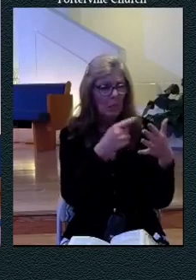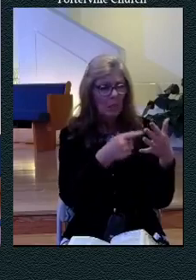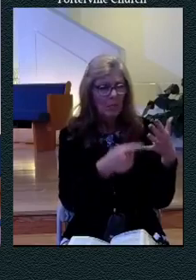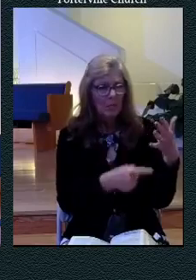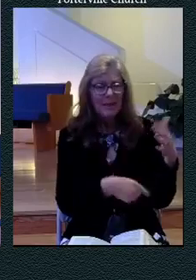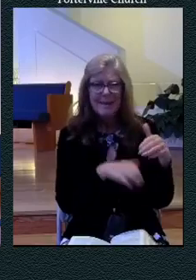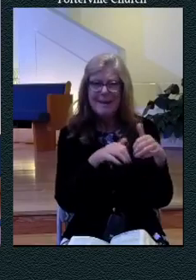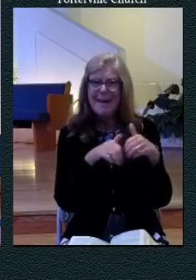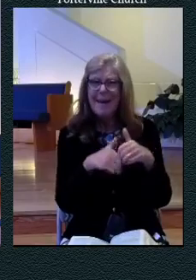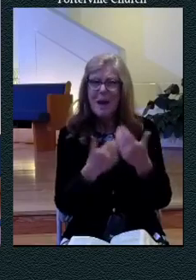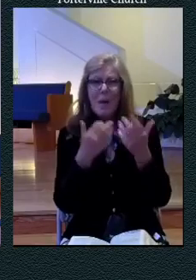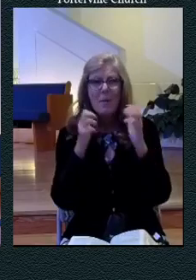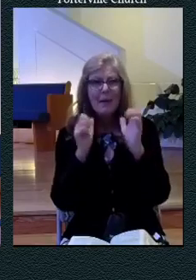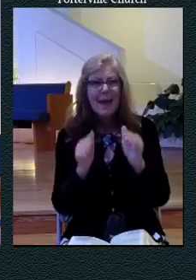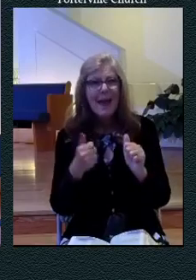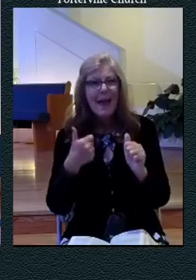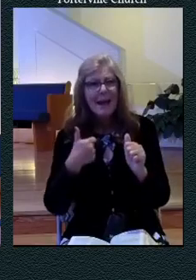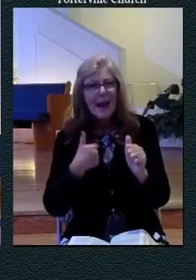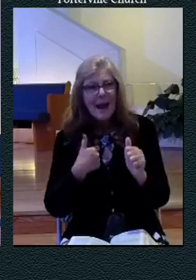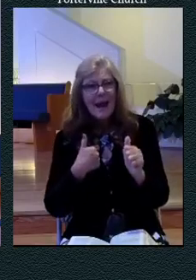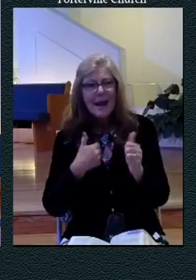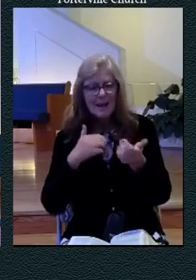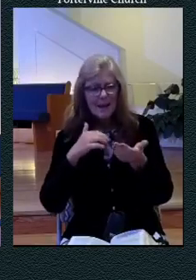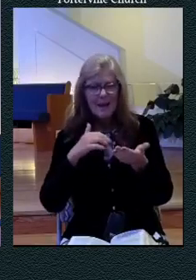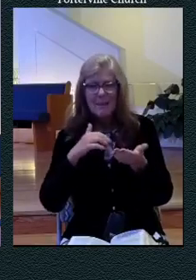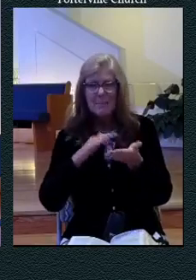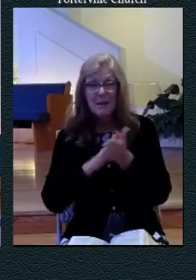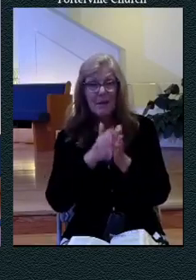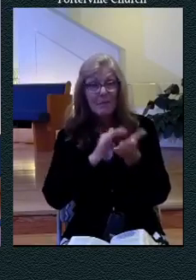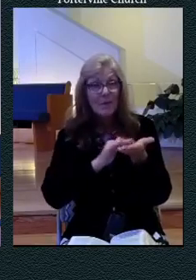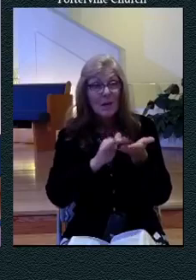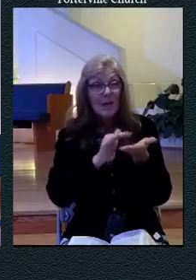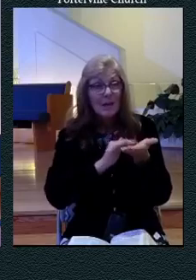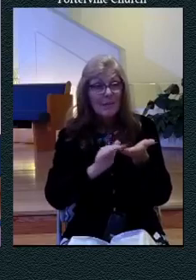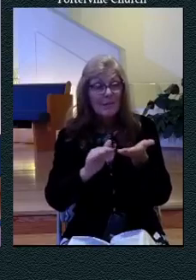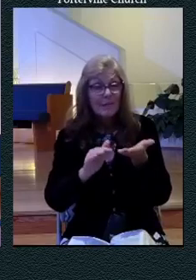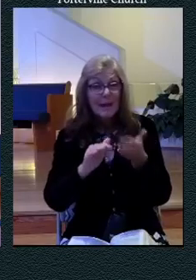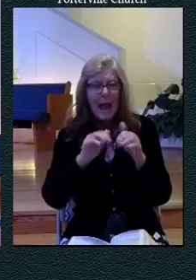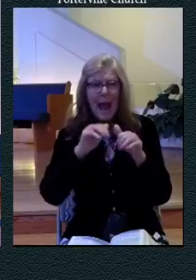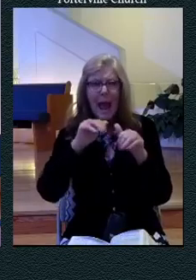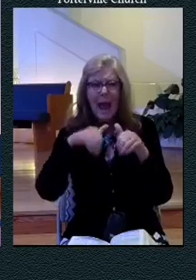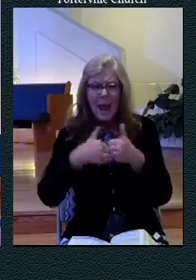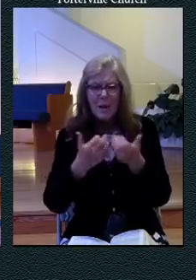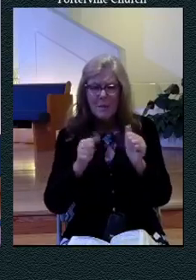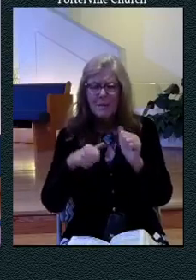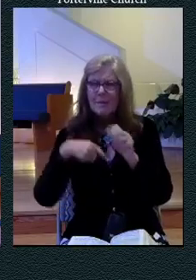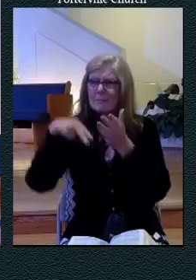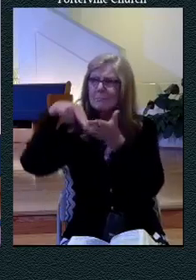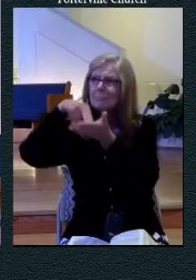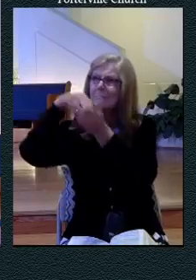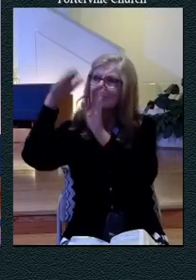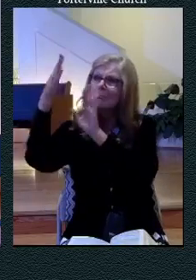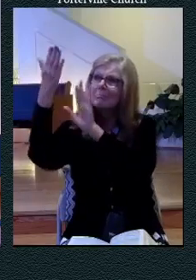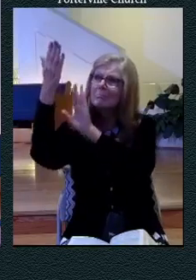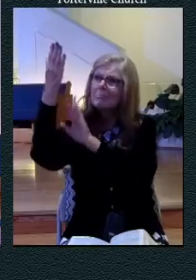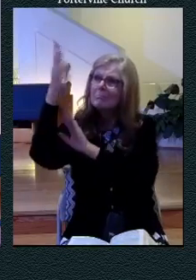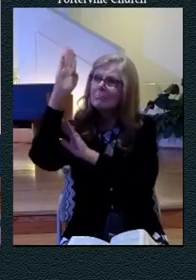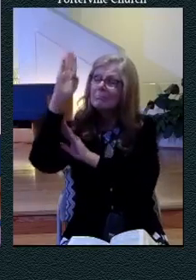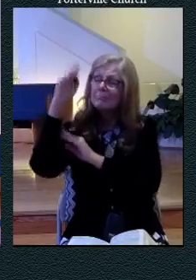I possibly be clean? How can I believe? How can I stand before the Lord knowing that I'm fully